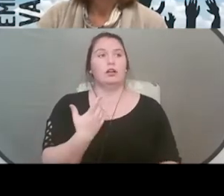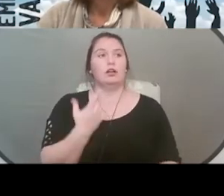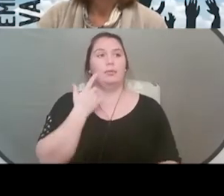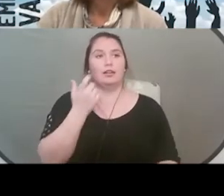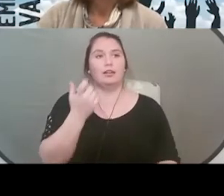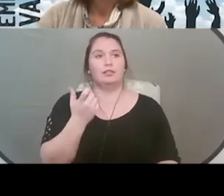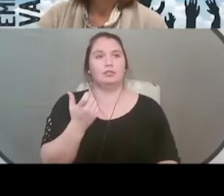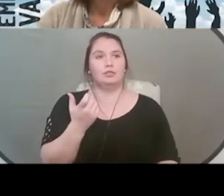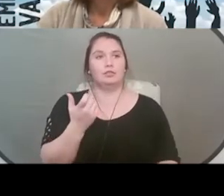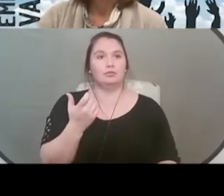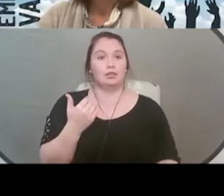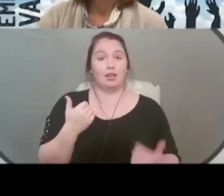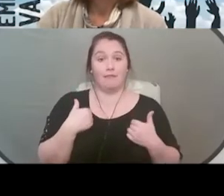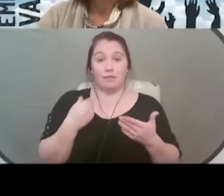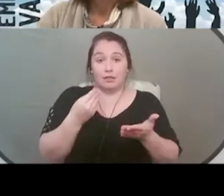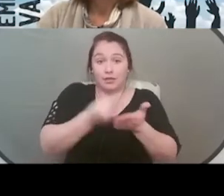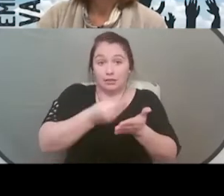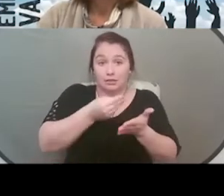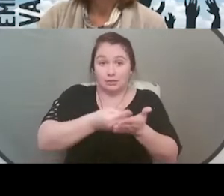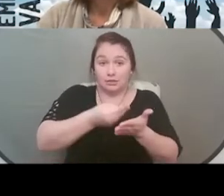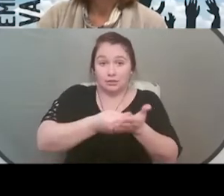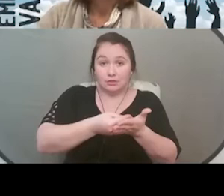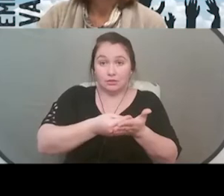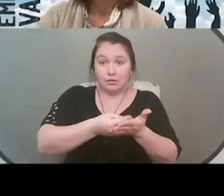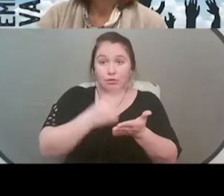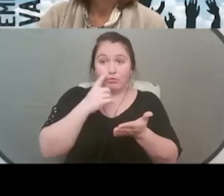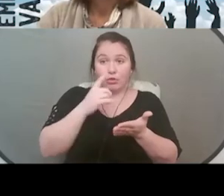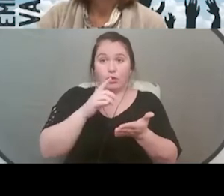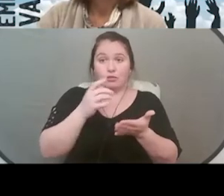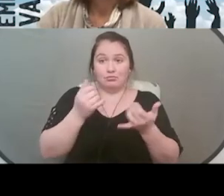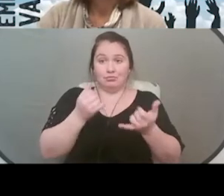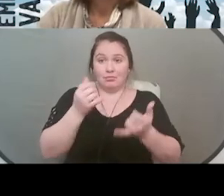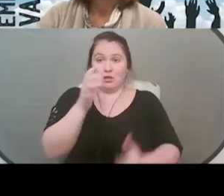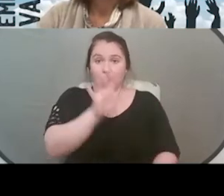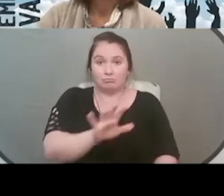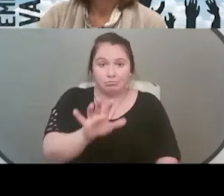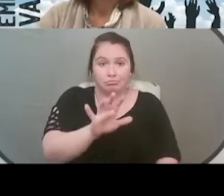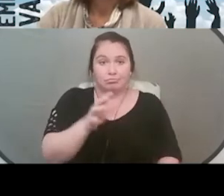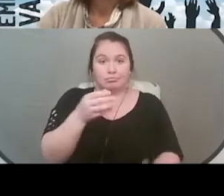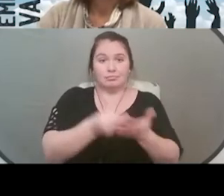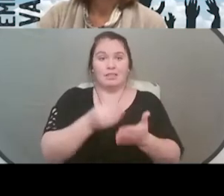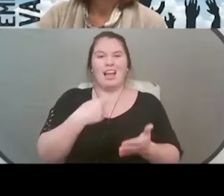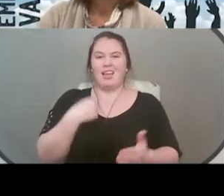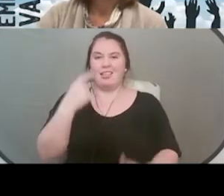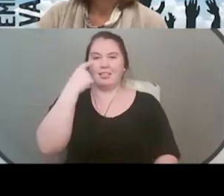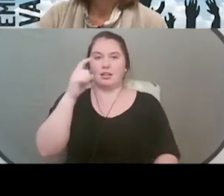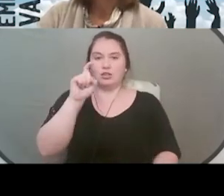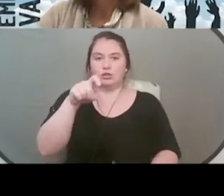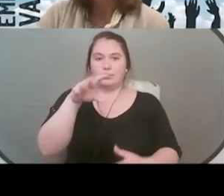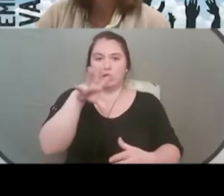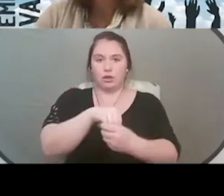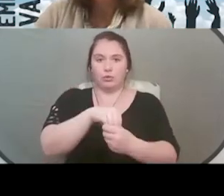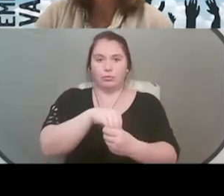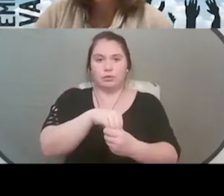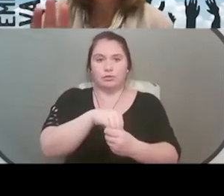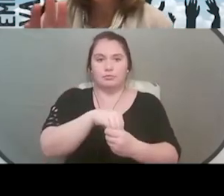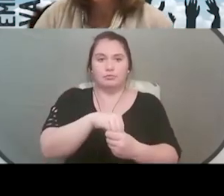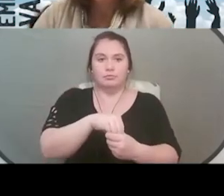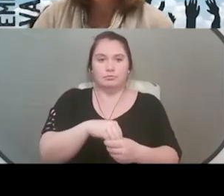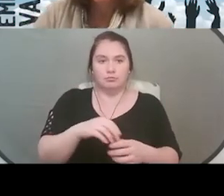think there are any funds in these estimates for the pack, and I think there need to be. And I think from